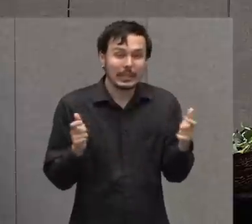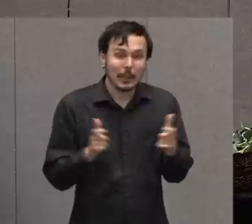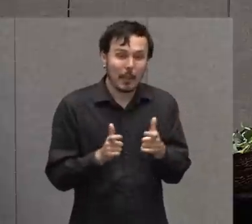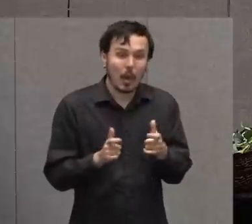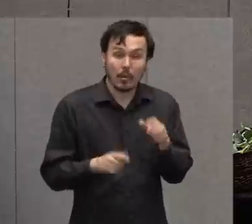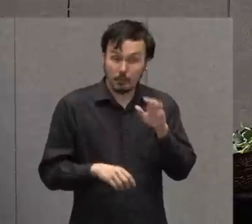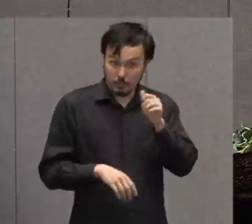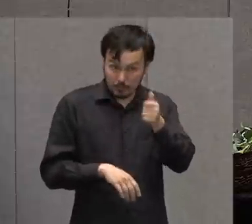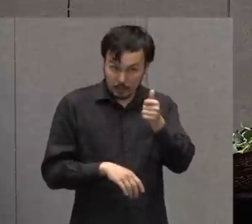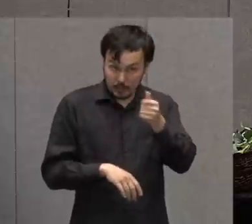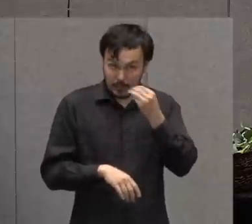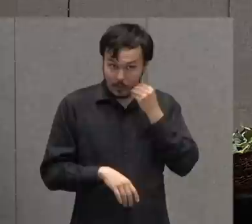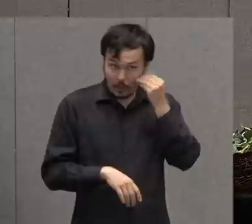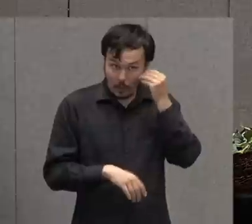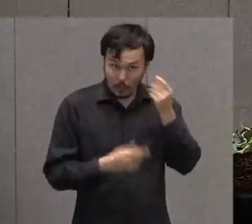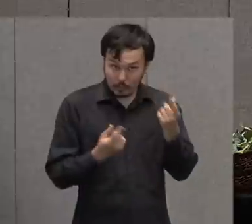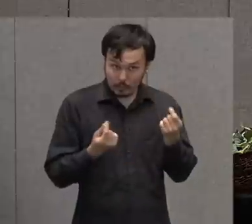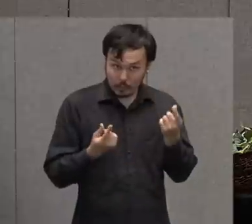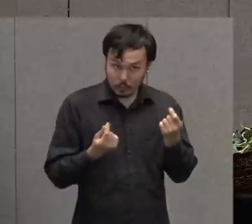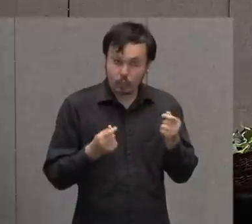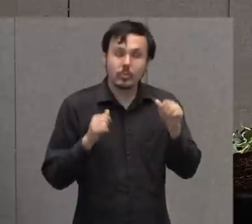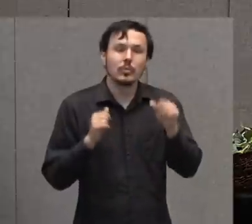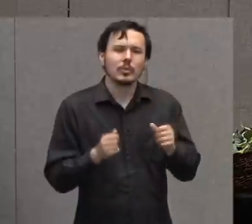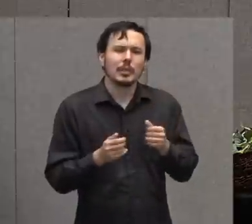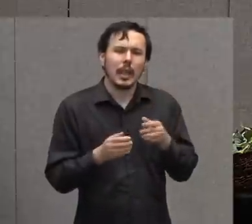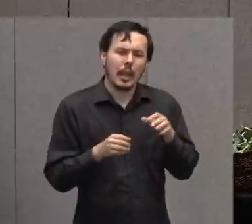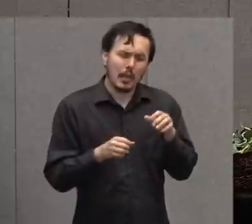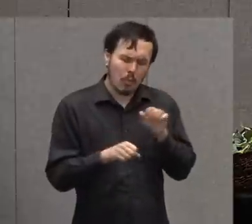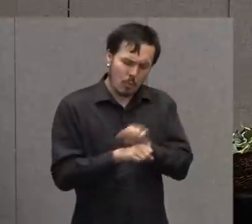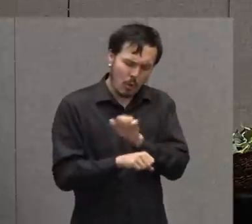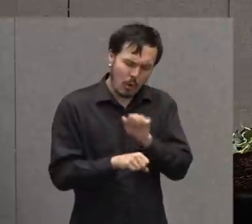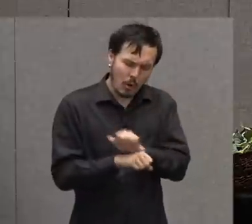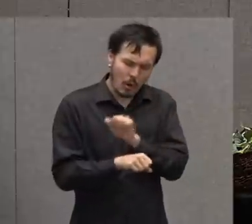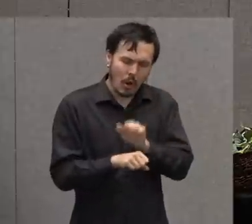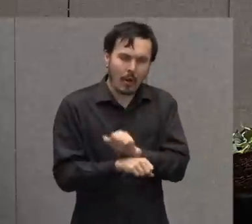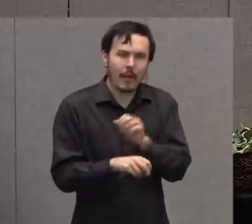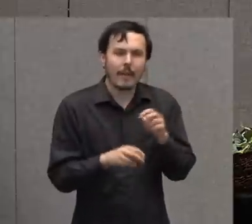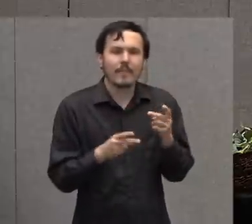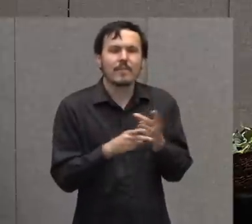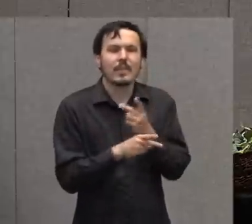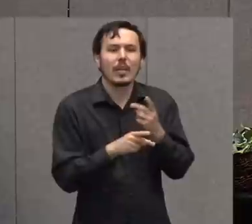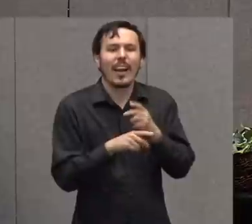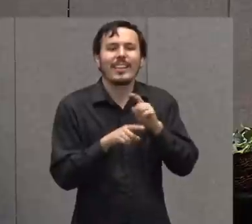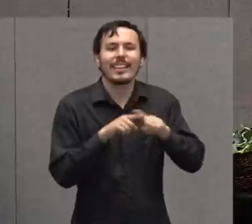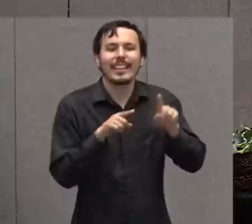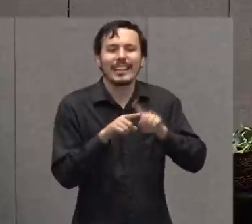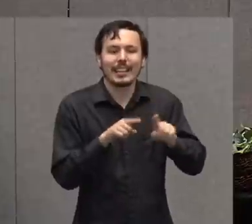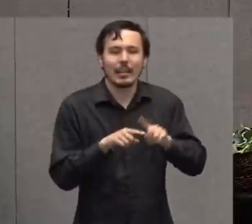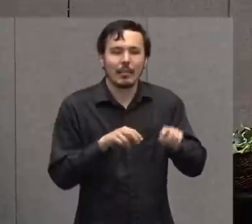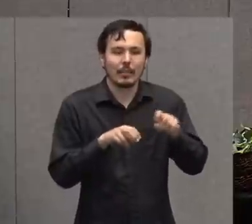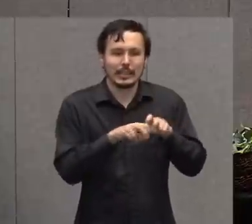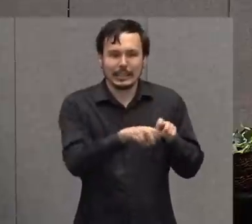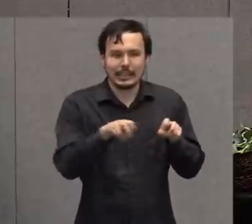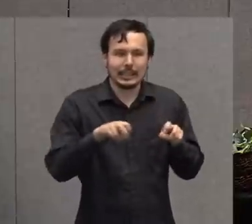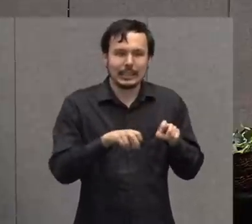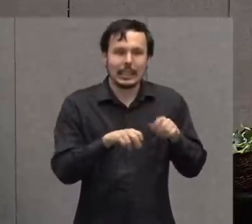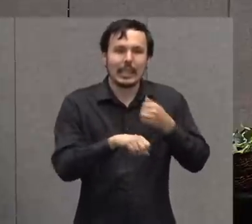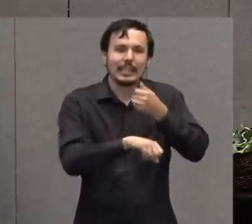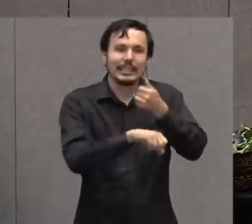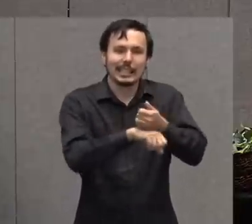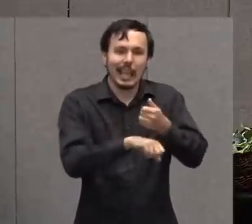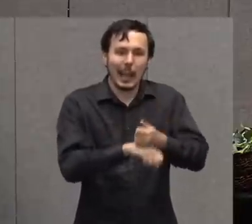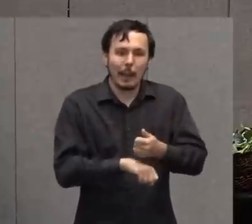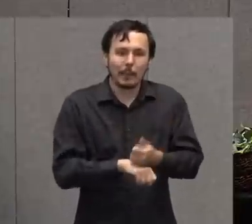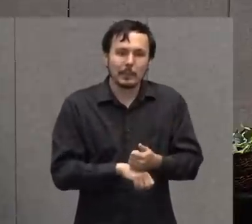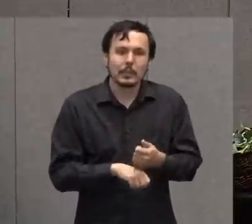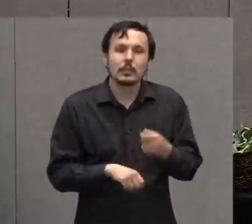at home is you could work on finding all of the seating arrangements that were in our story. We have some